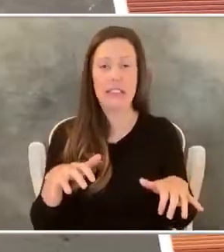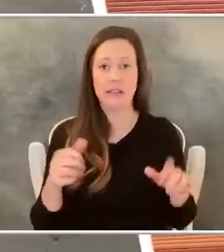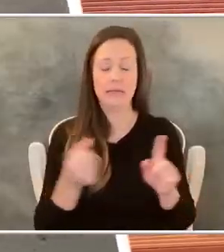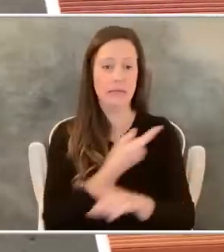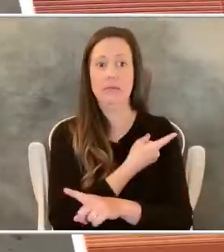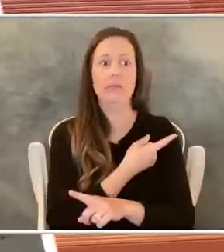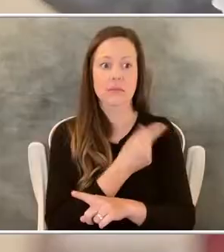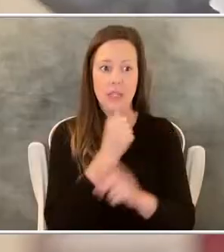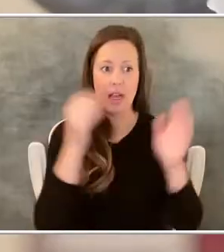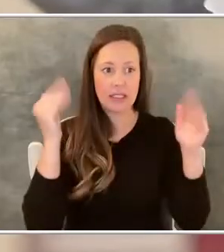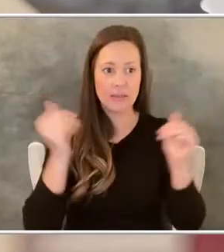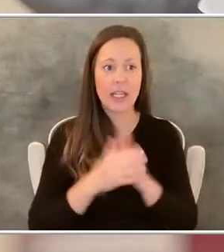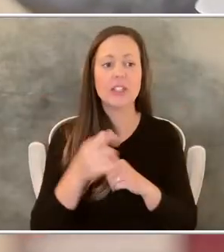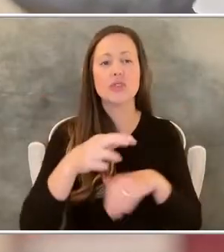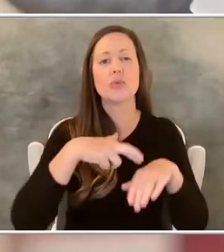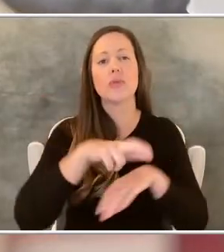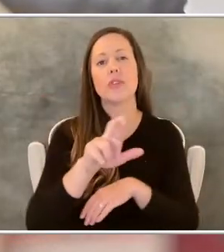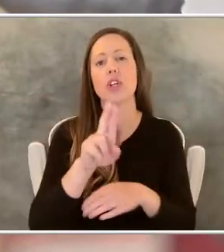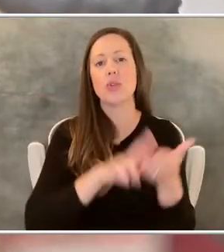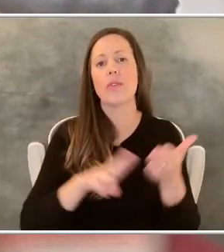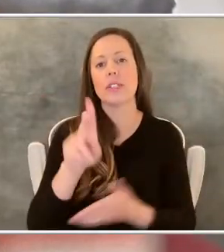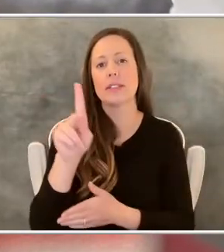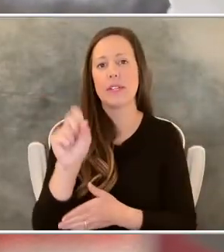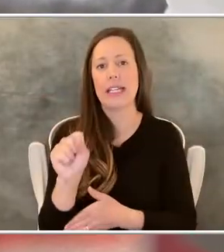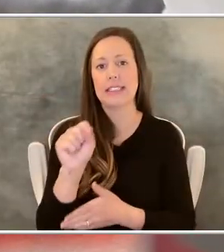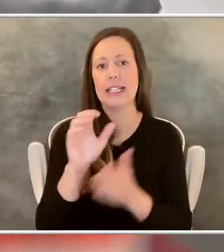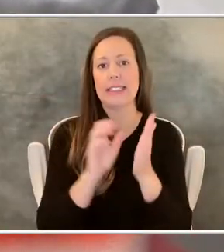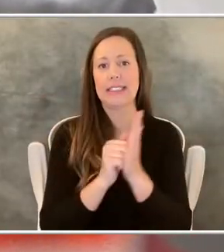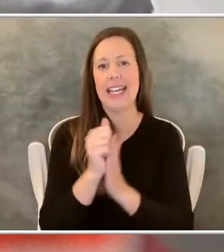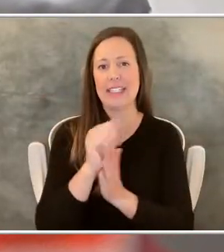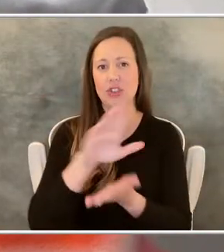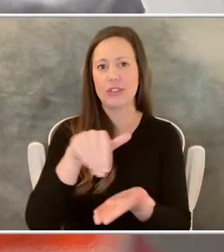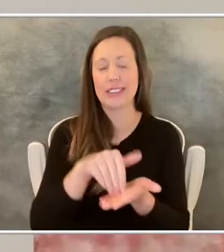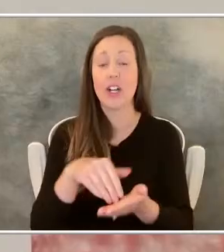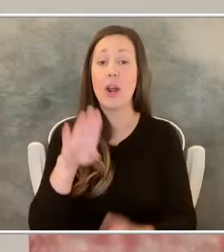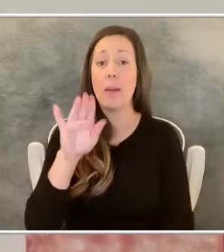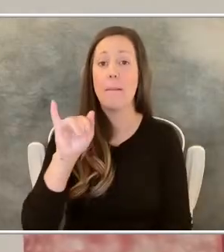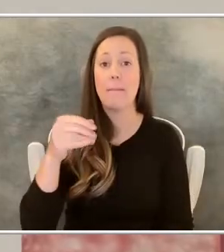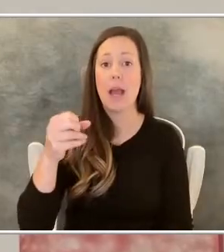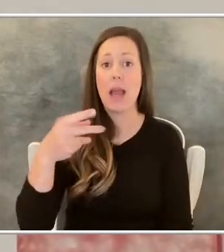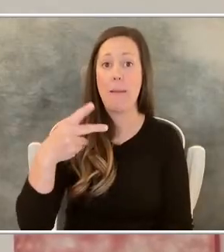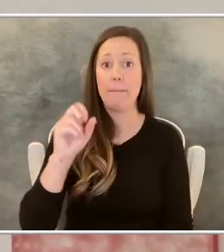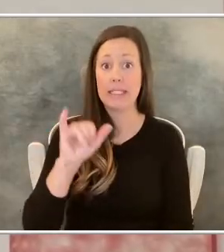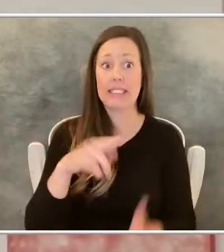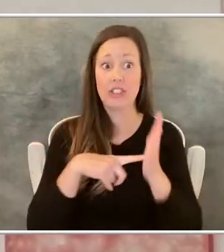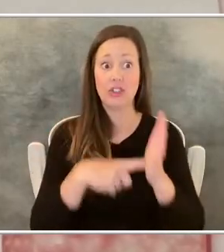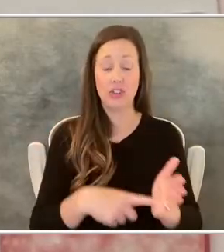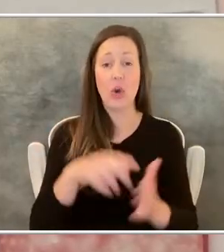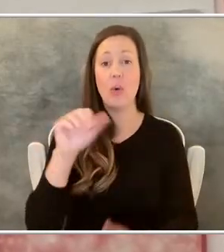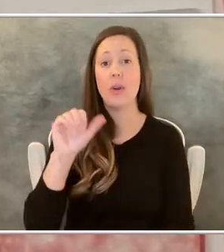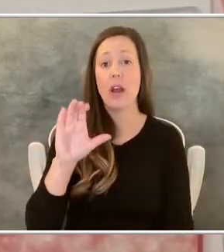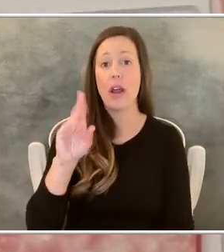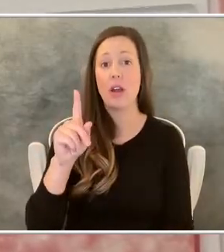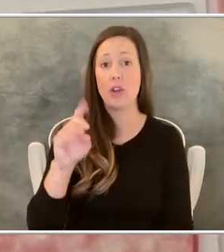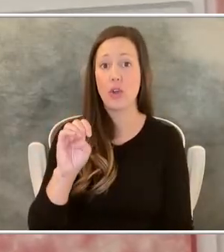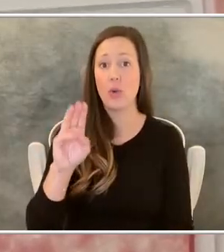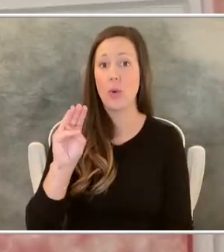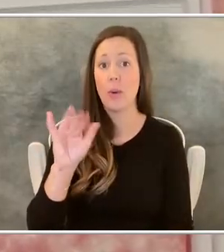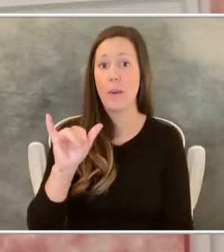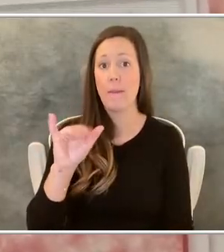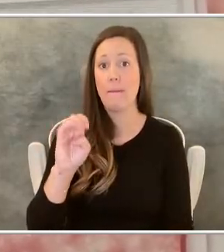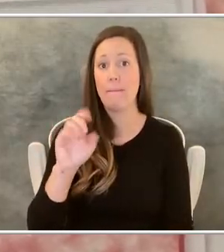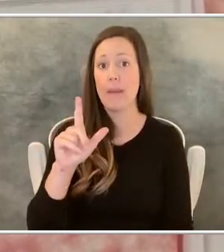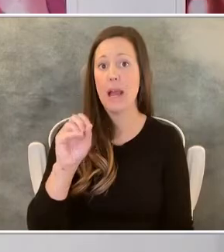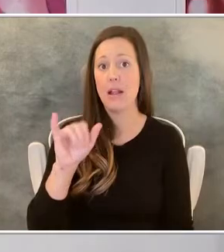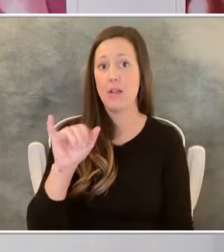University of Kansas Cancer Center. A biopsy confirmed it was acute myeloid leukemia, an aggressive type of blood